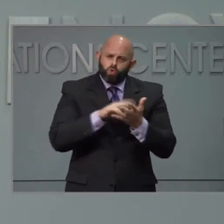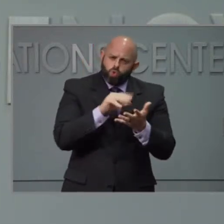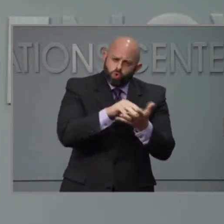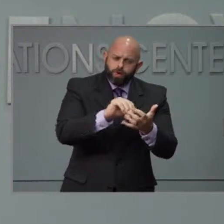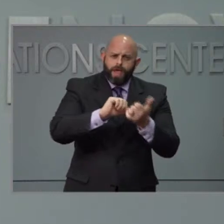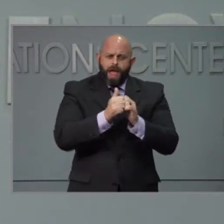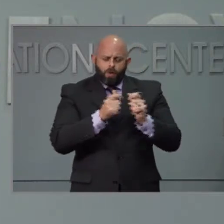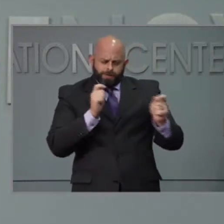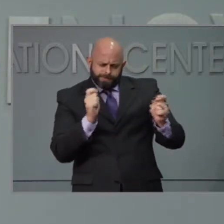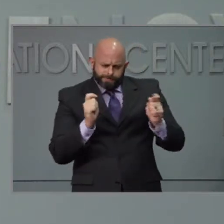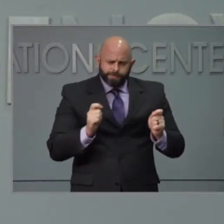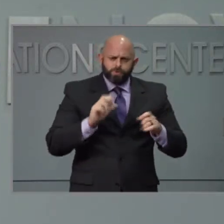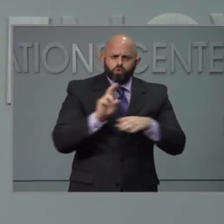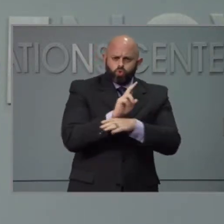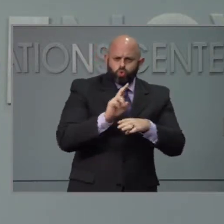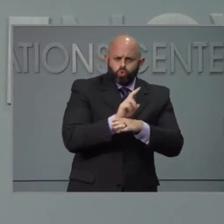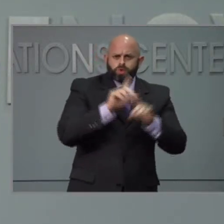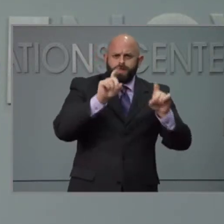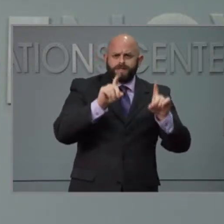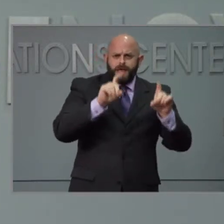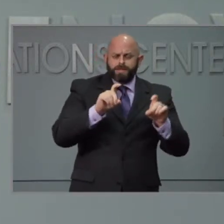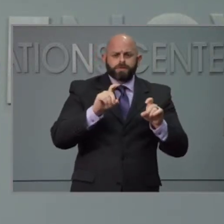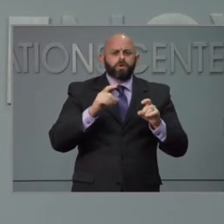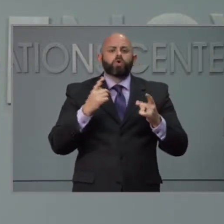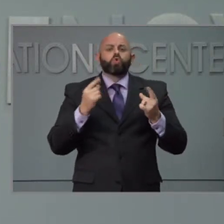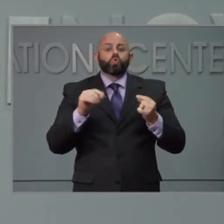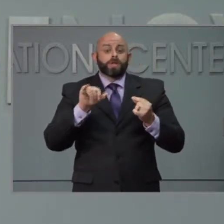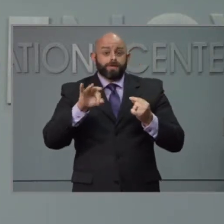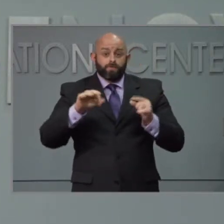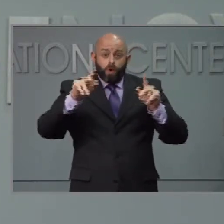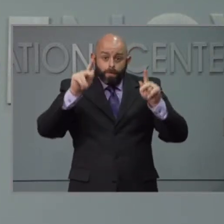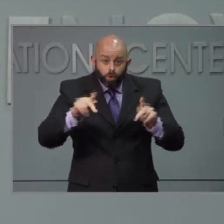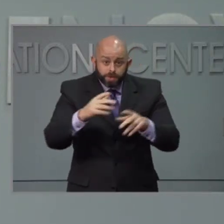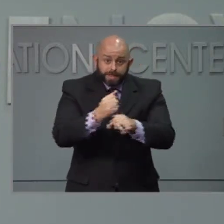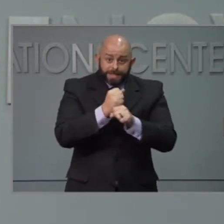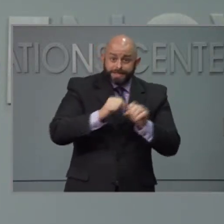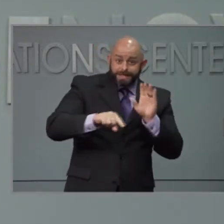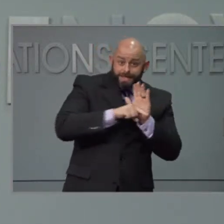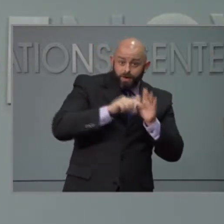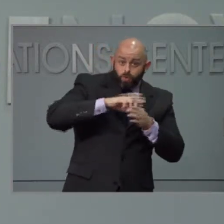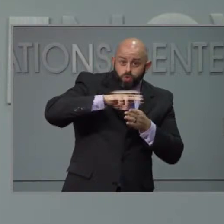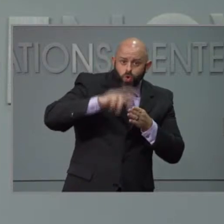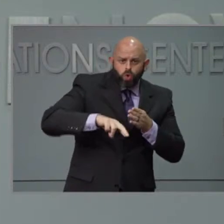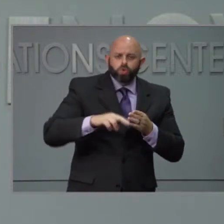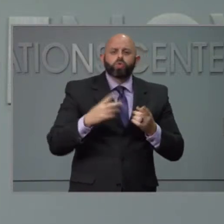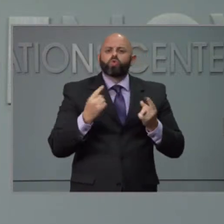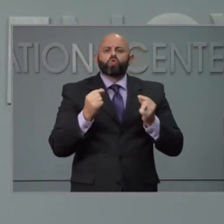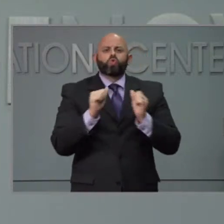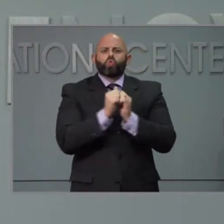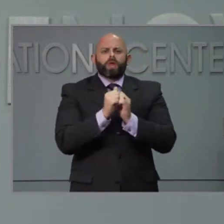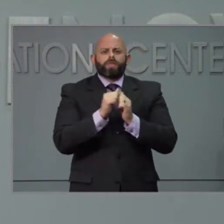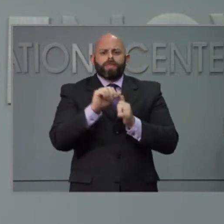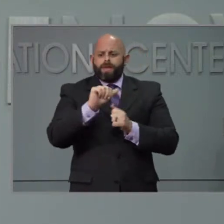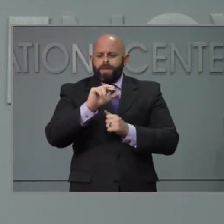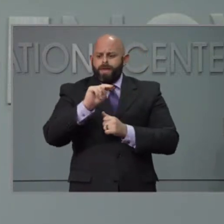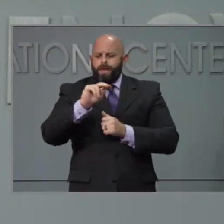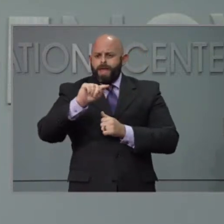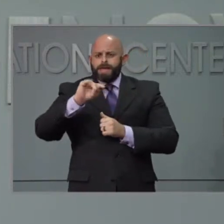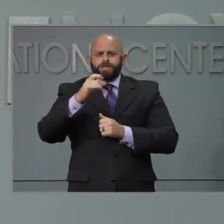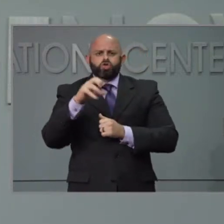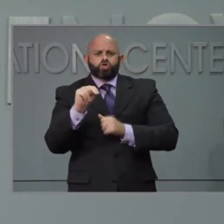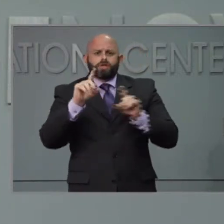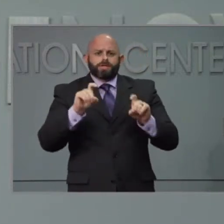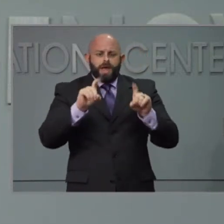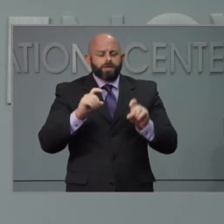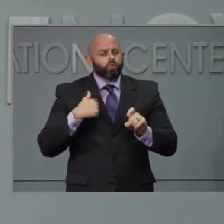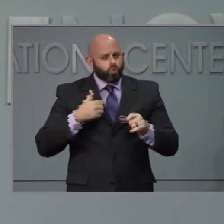do with the negative test, and what is the next step for someone if they do get a negative result from one of these antigen tests? I think more for us to learn